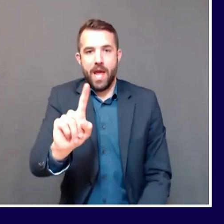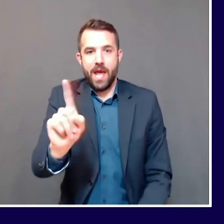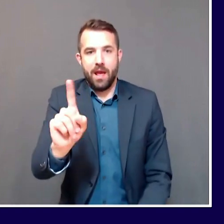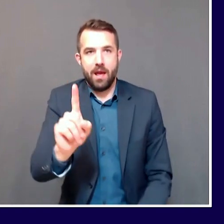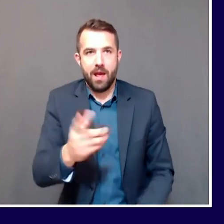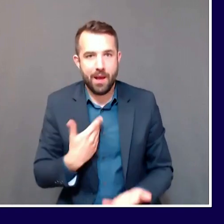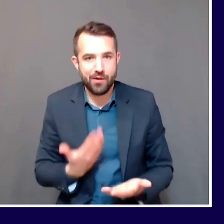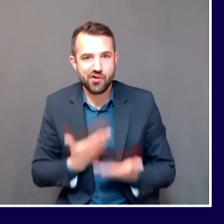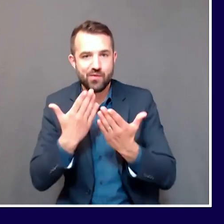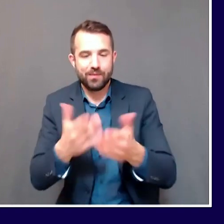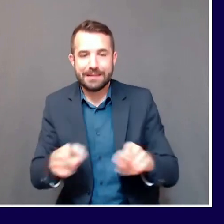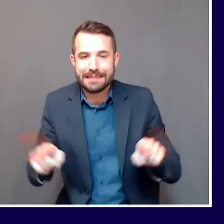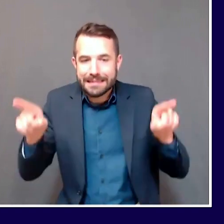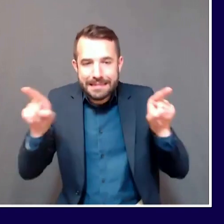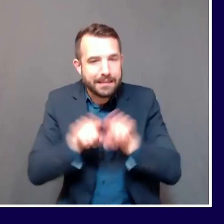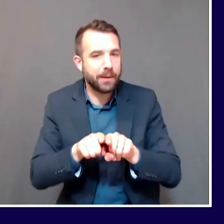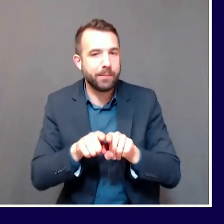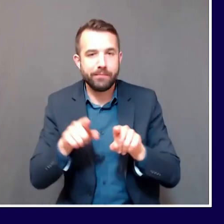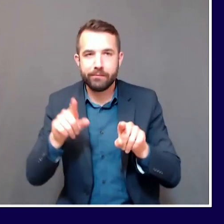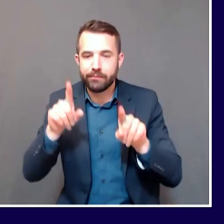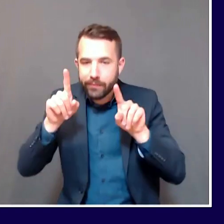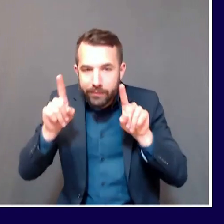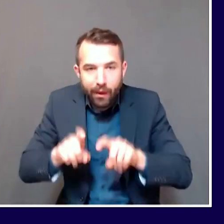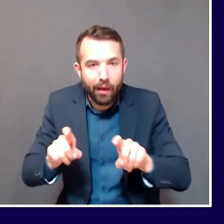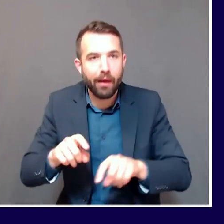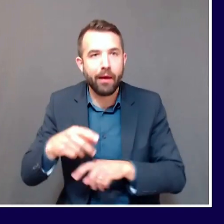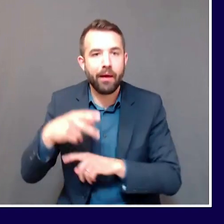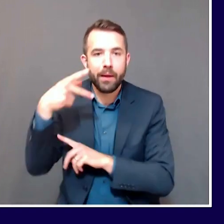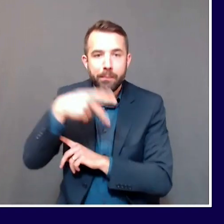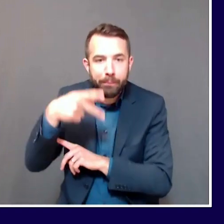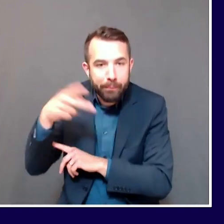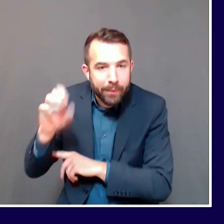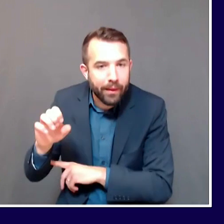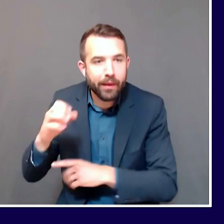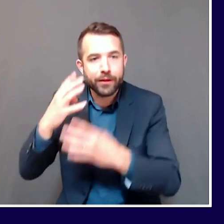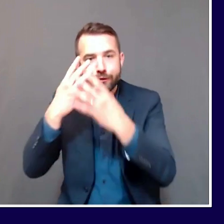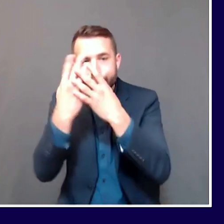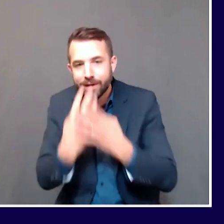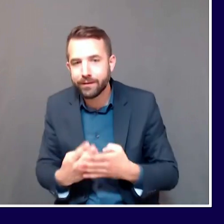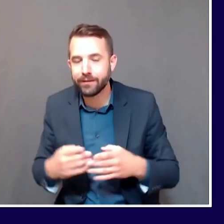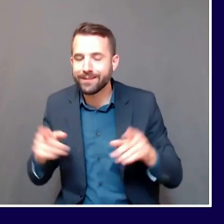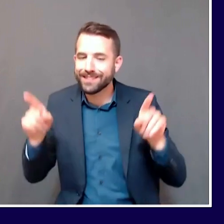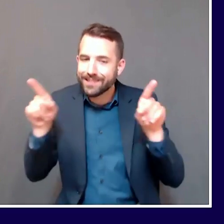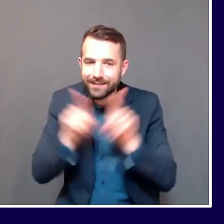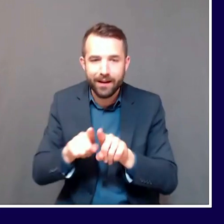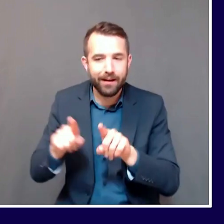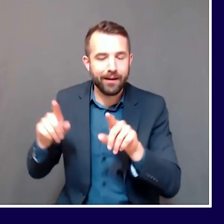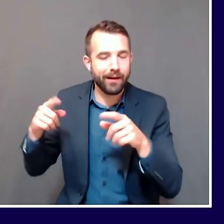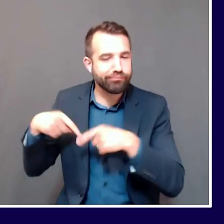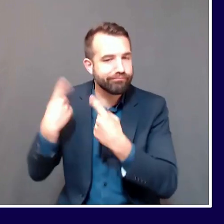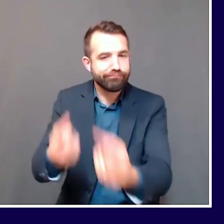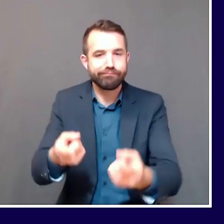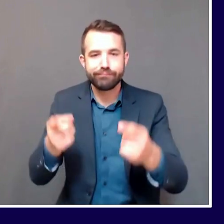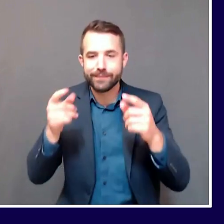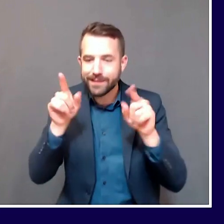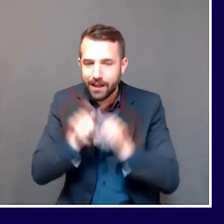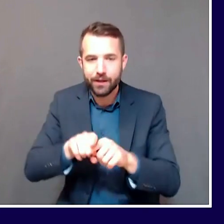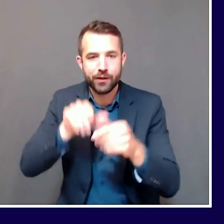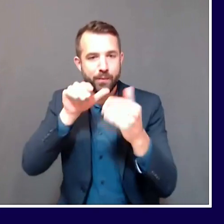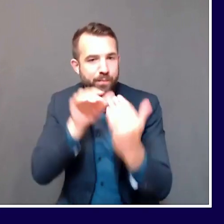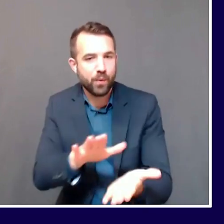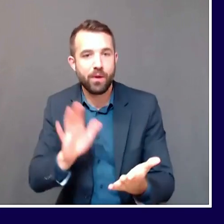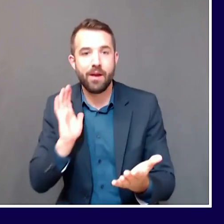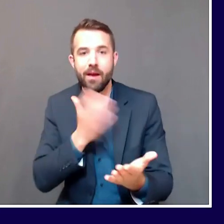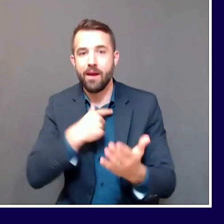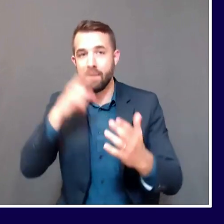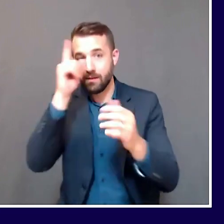screening, retesting, PPE provision. We operate as if the virus were everywhere and potentially